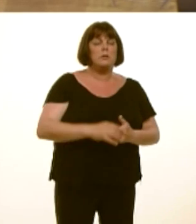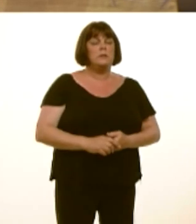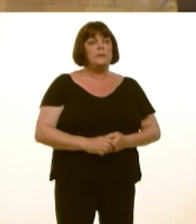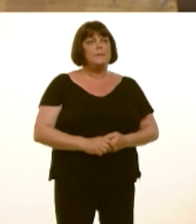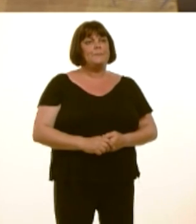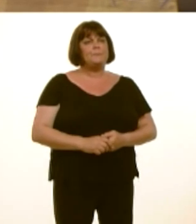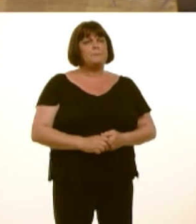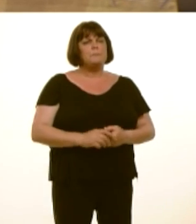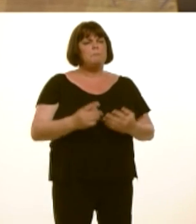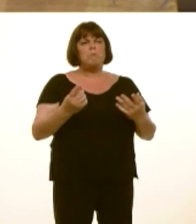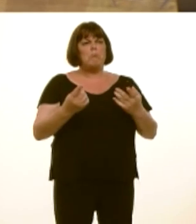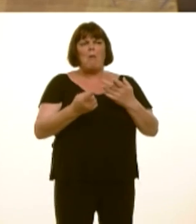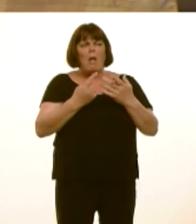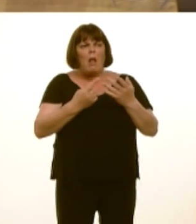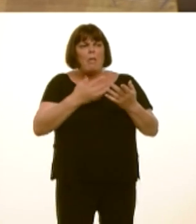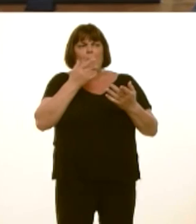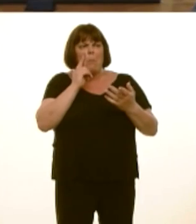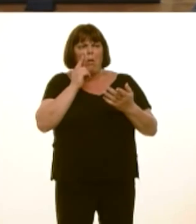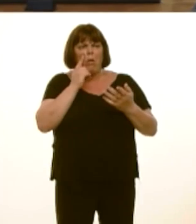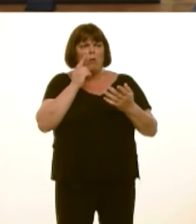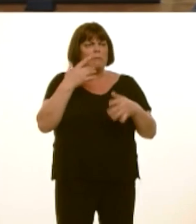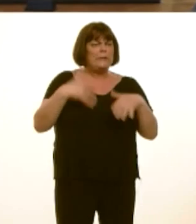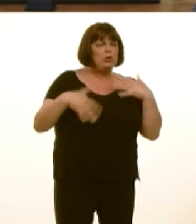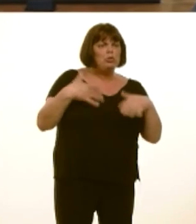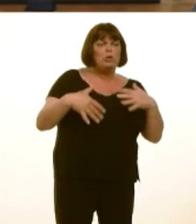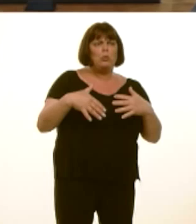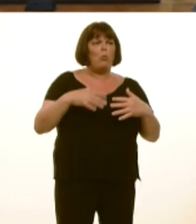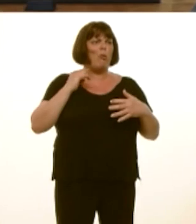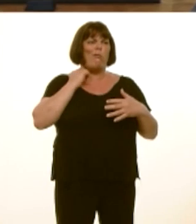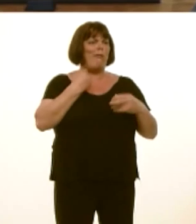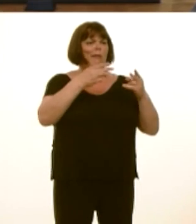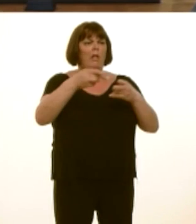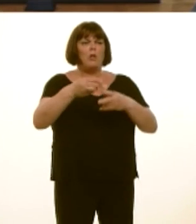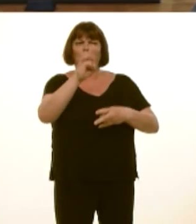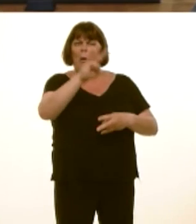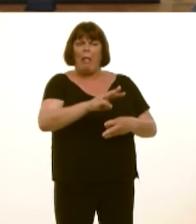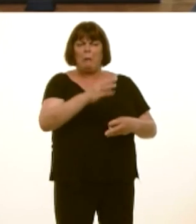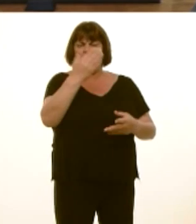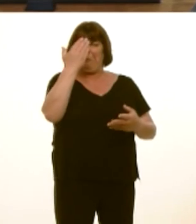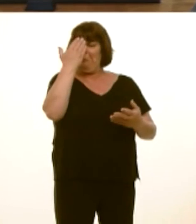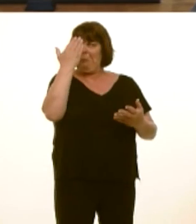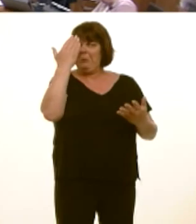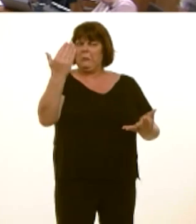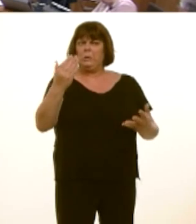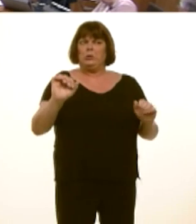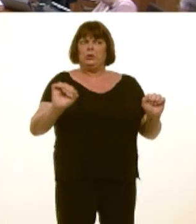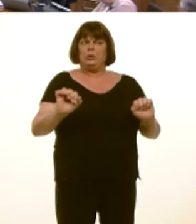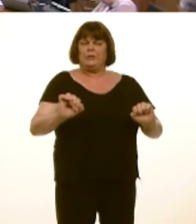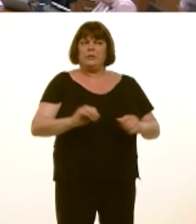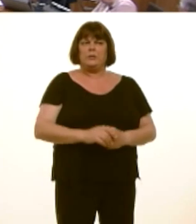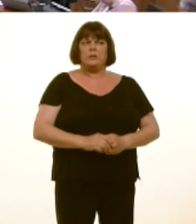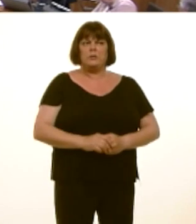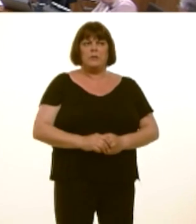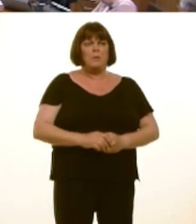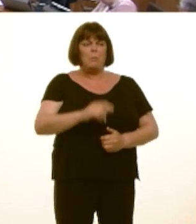any others from Wales will be identified as having been injured or killed. We're not in that position yet,